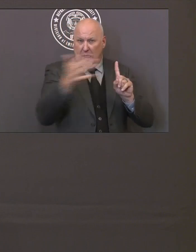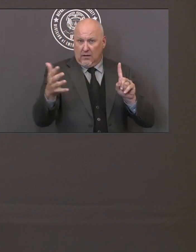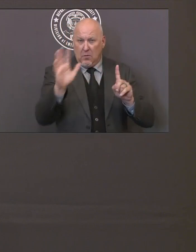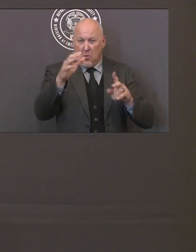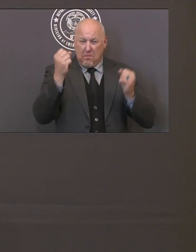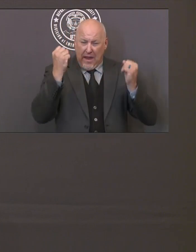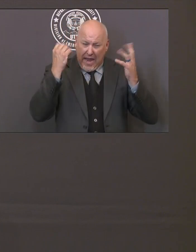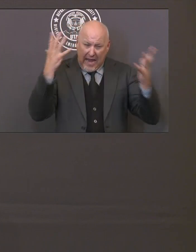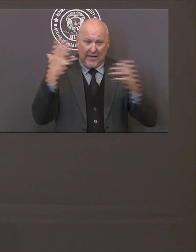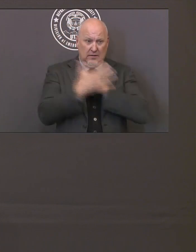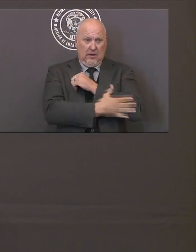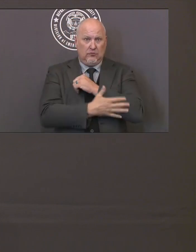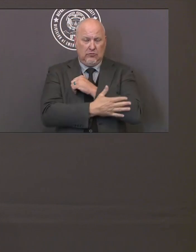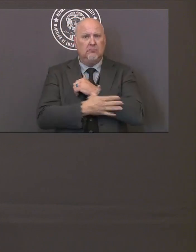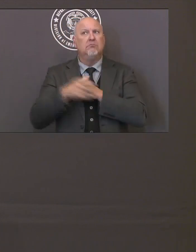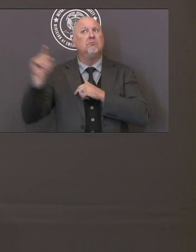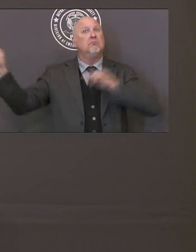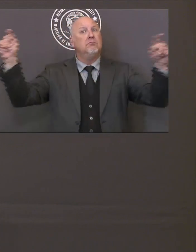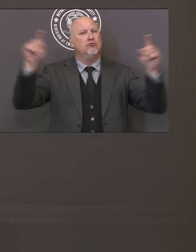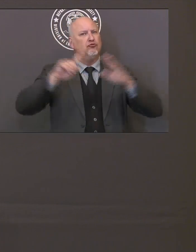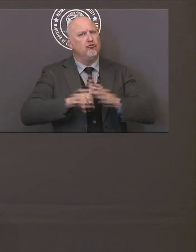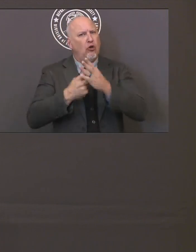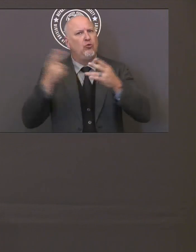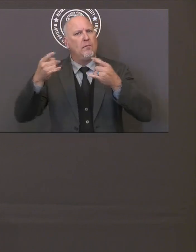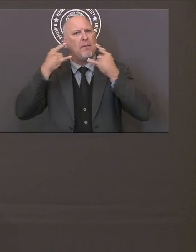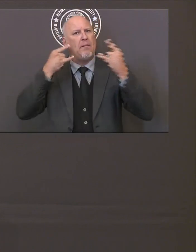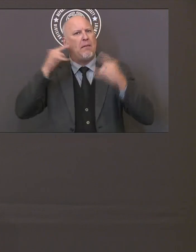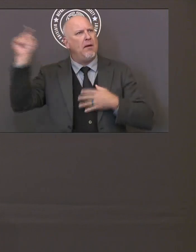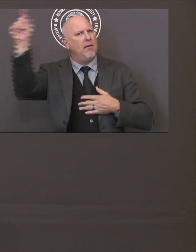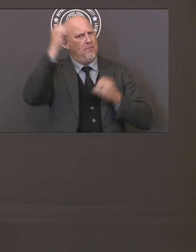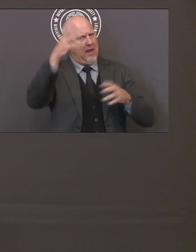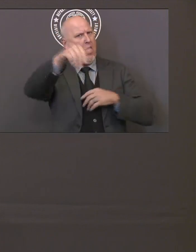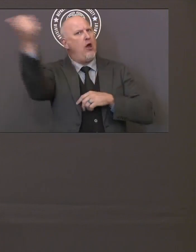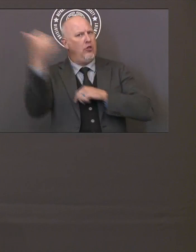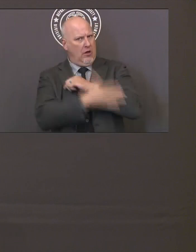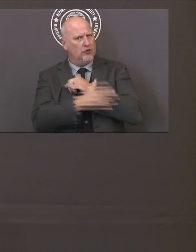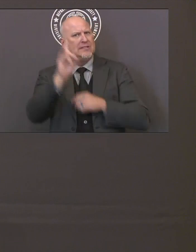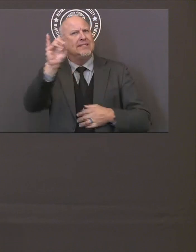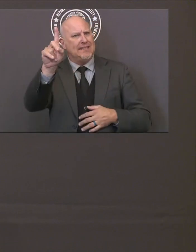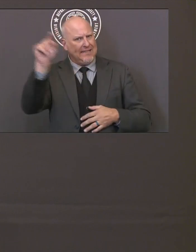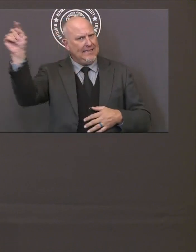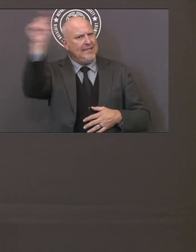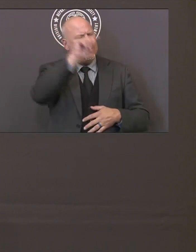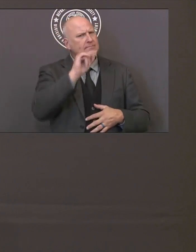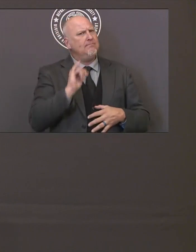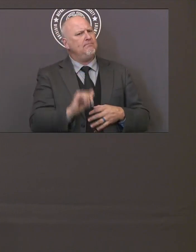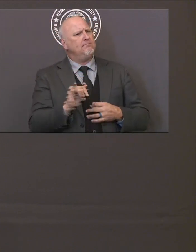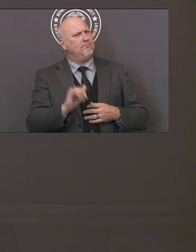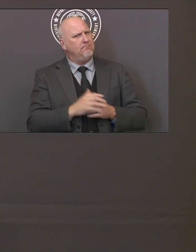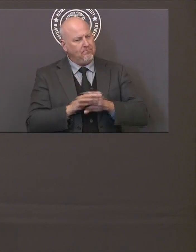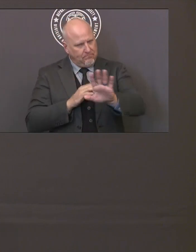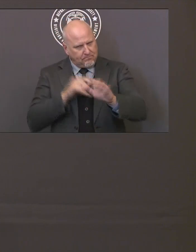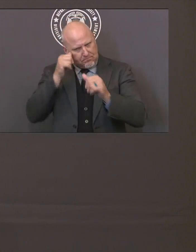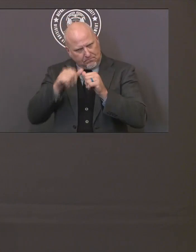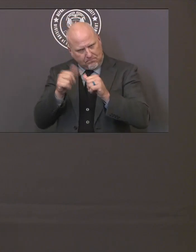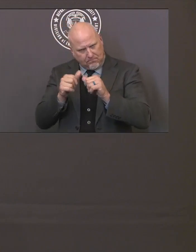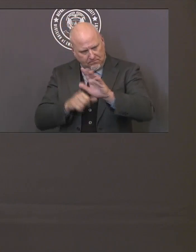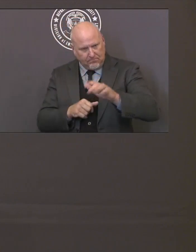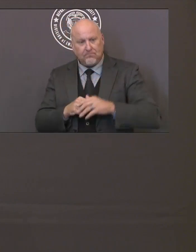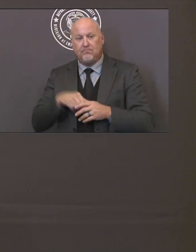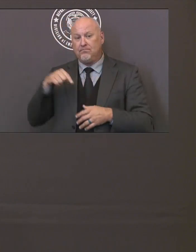scientific process is supposed to work. You make a conclusion based on the available evidence, and when new evidence becomes available, you change that